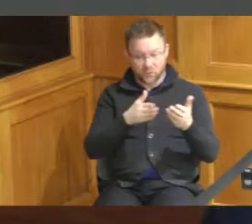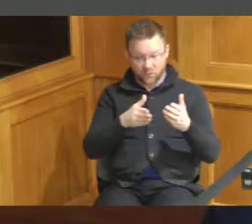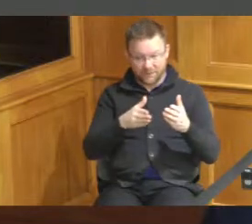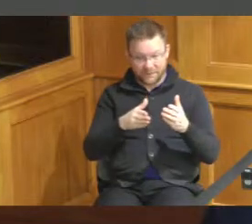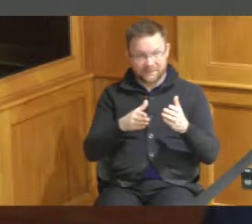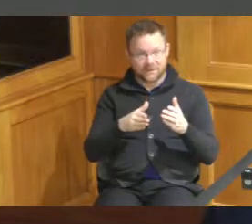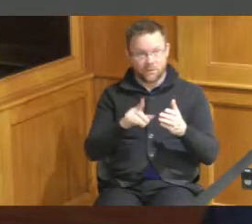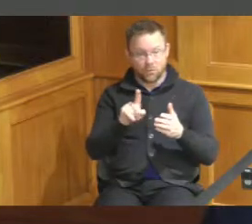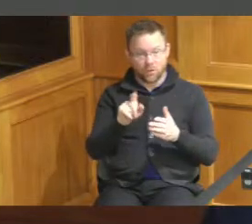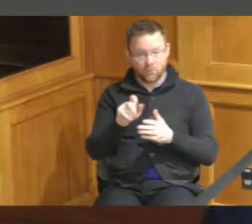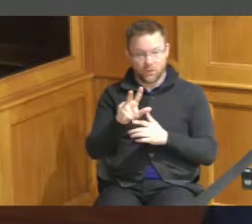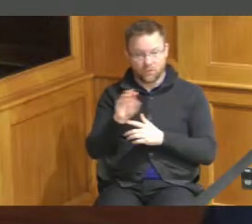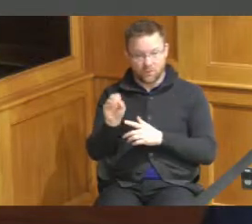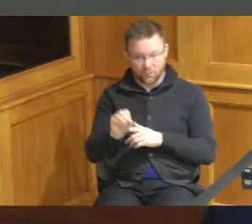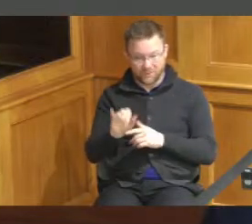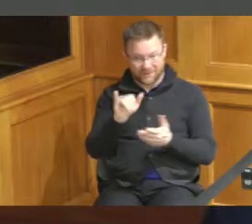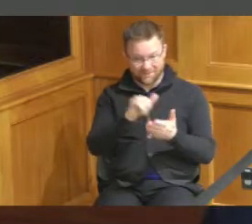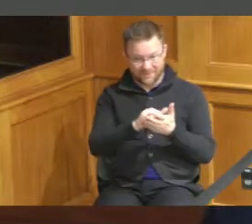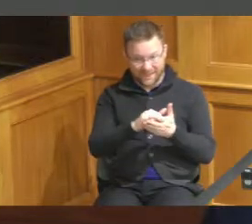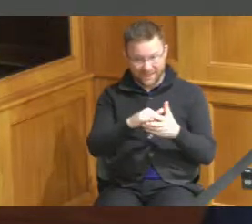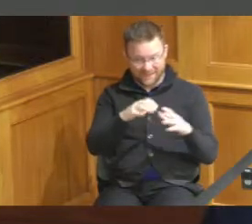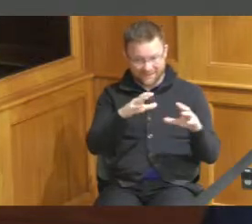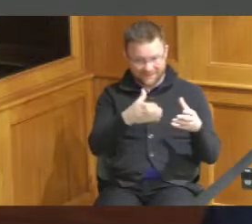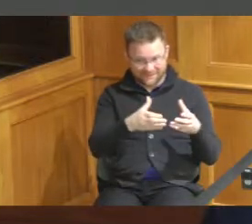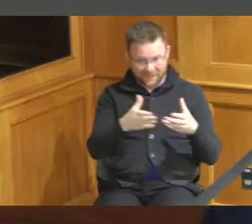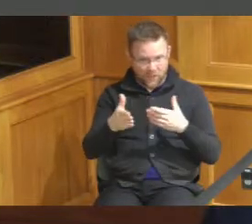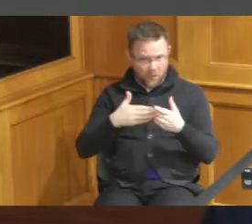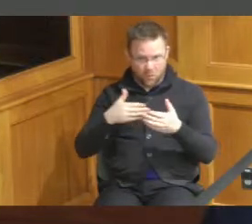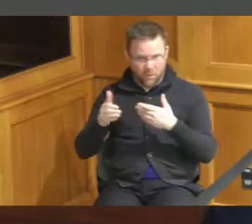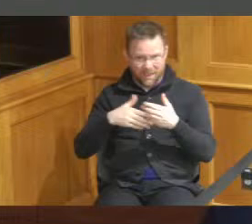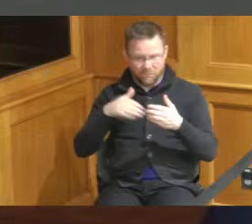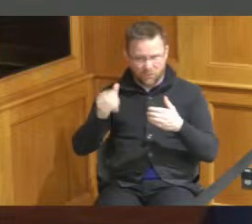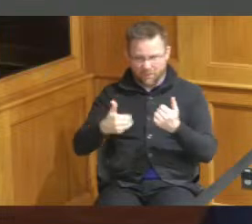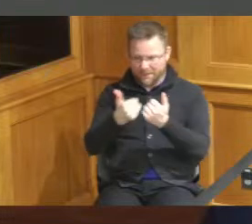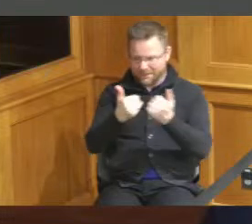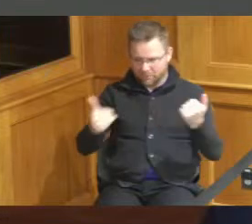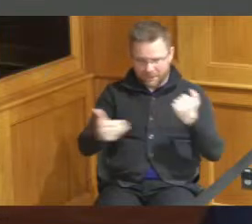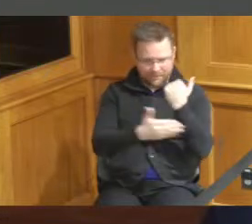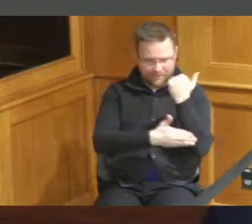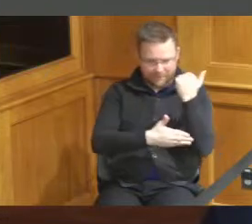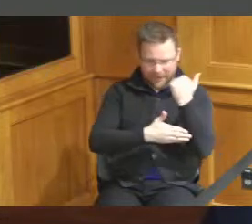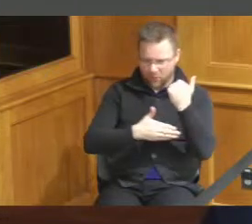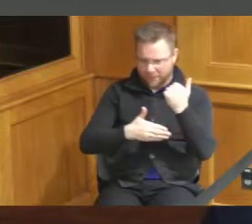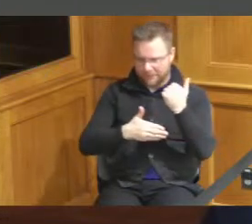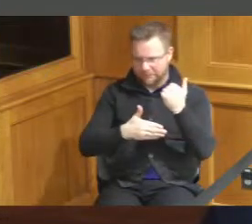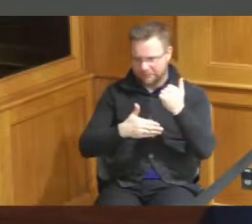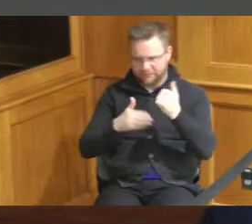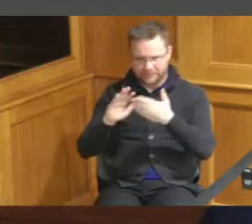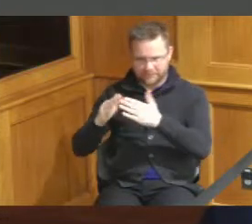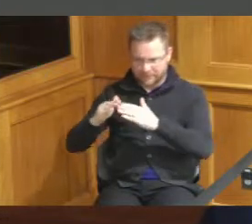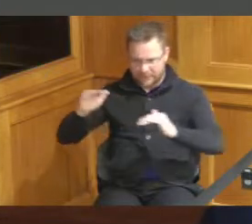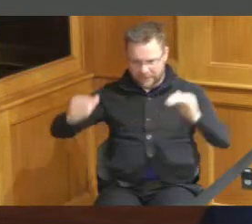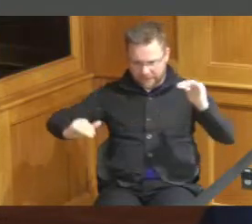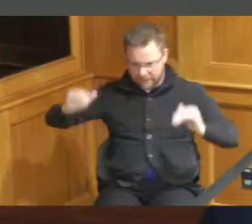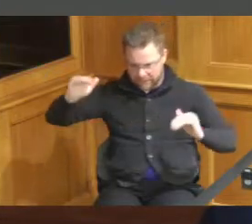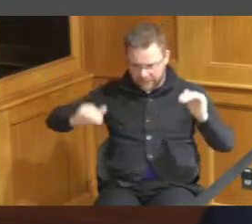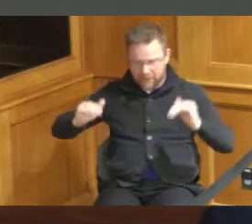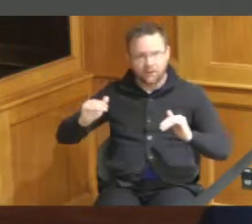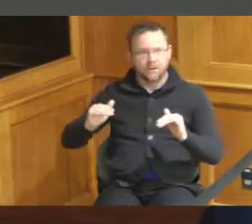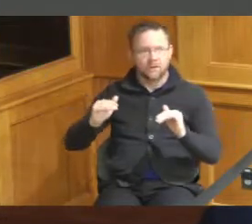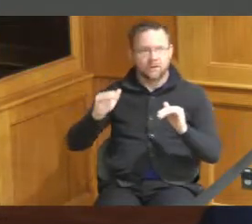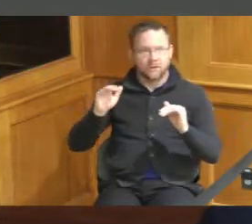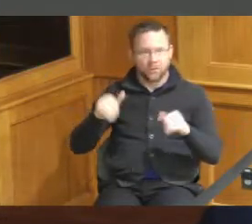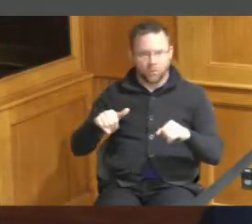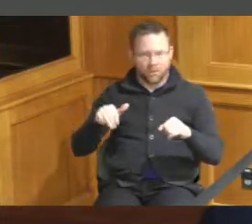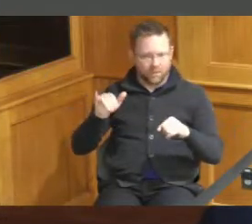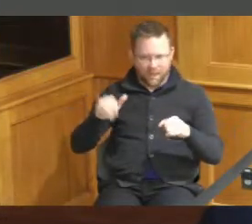essentially 1.3% of that, and whatever the pro rata split would be between the county and the city on debt service, I guess theoretically would be the